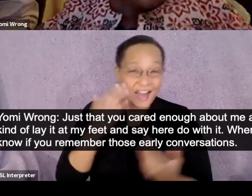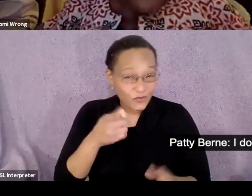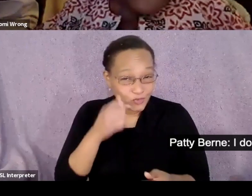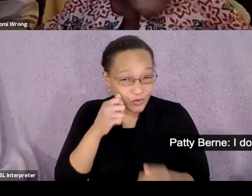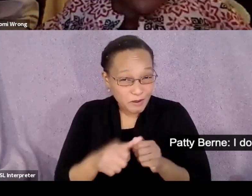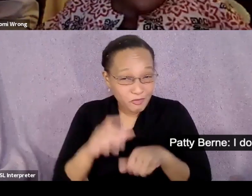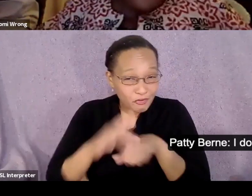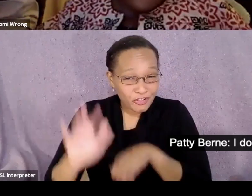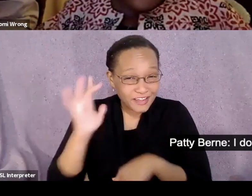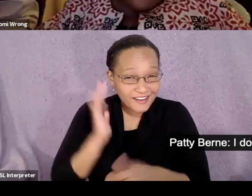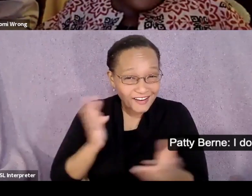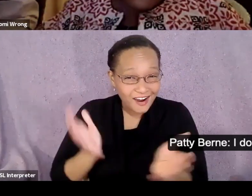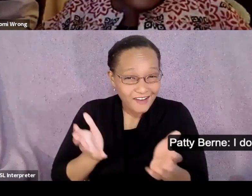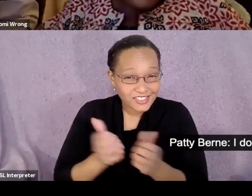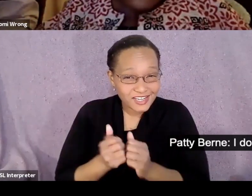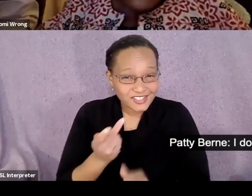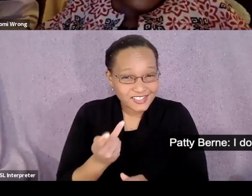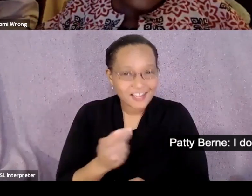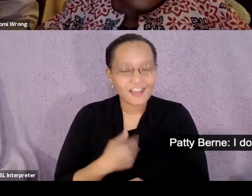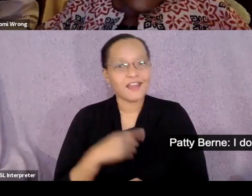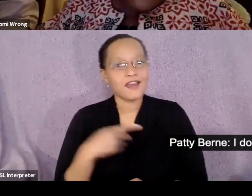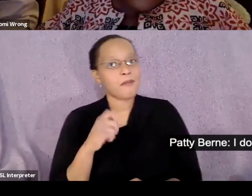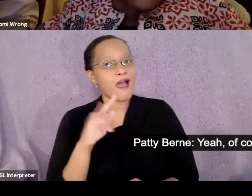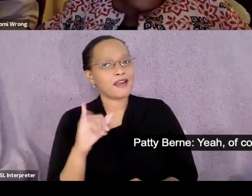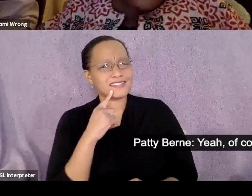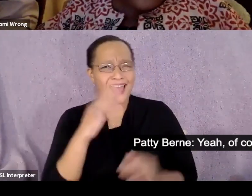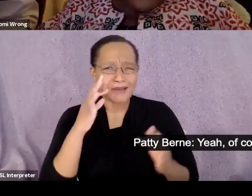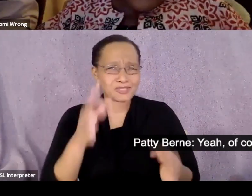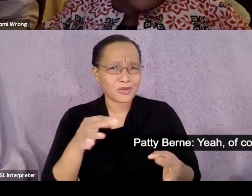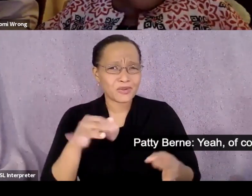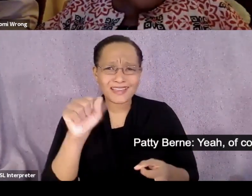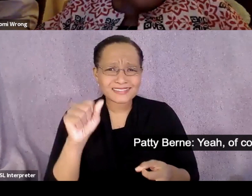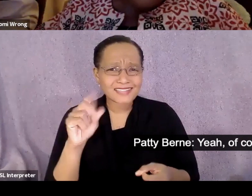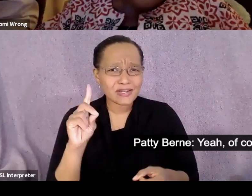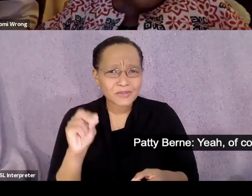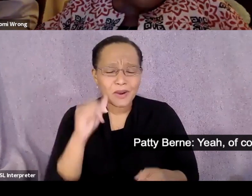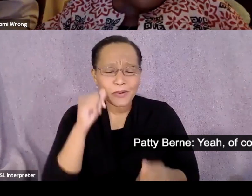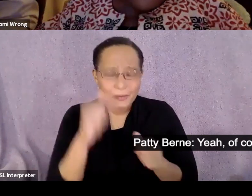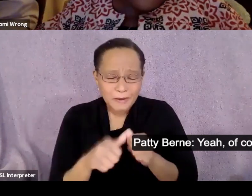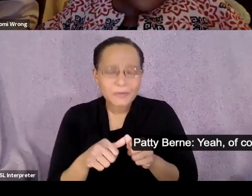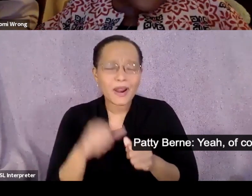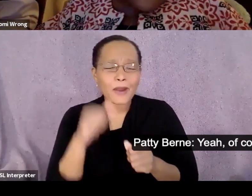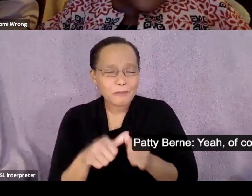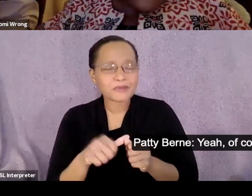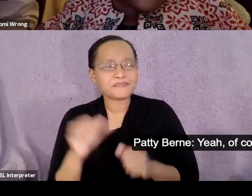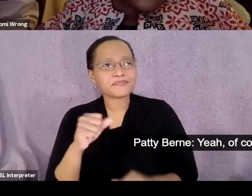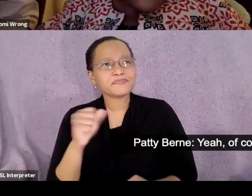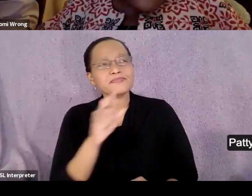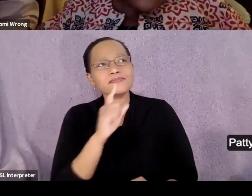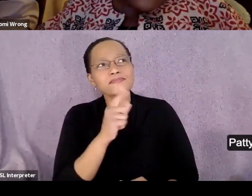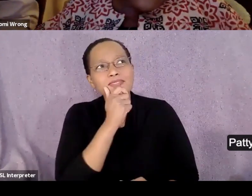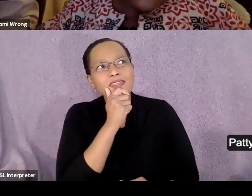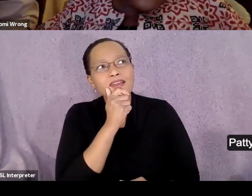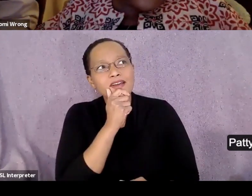conversations. I do. I absolutely do. And I mean, yeah, of course. I mean, seeing, you know,